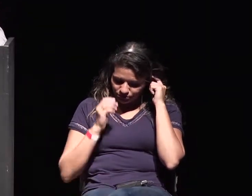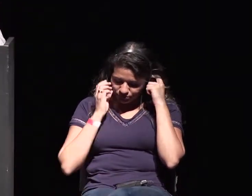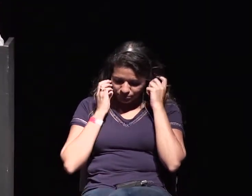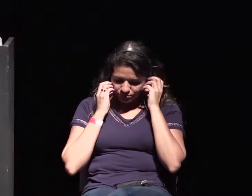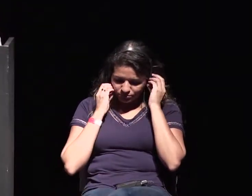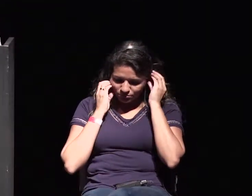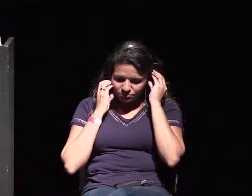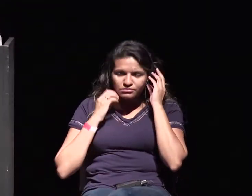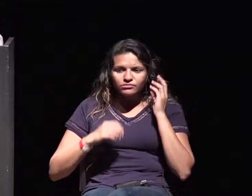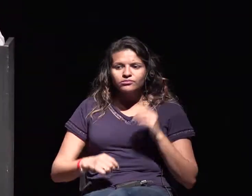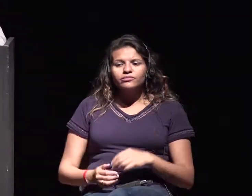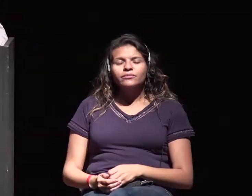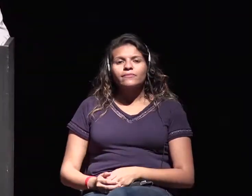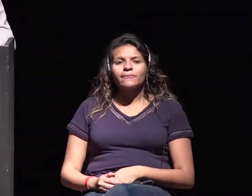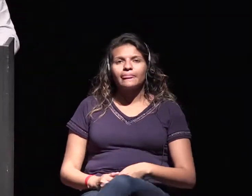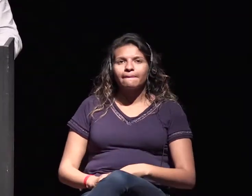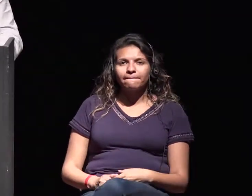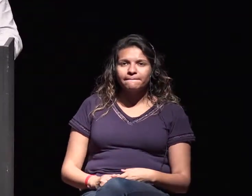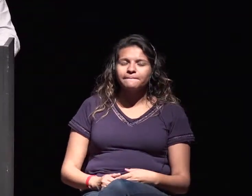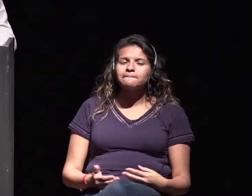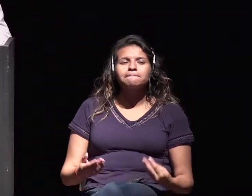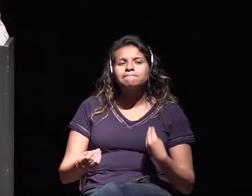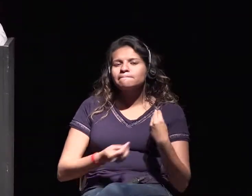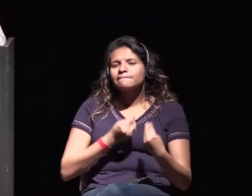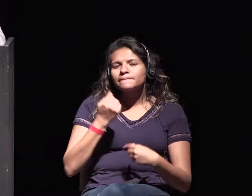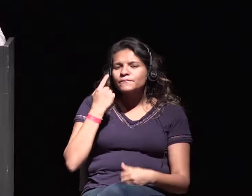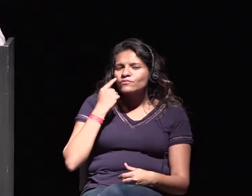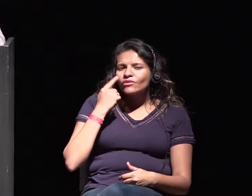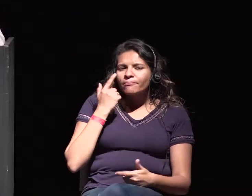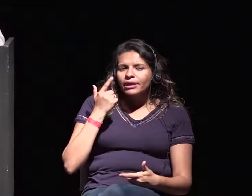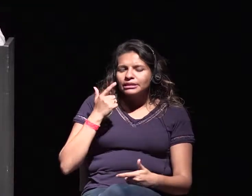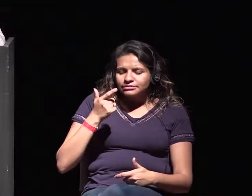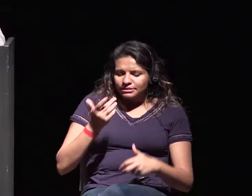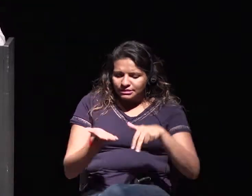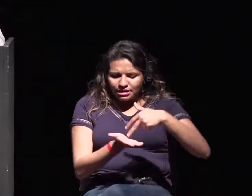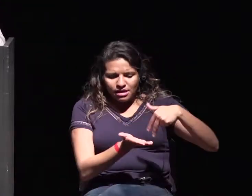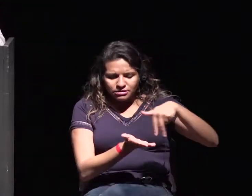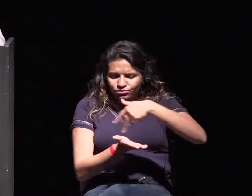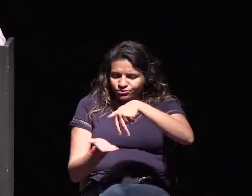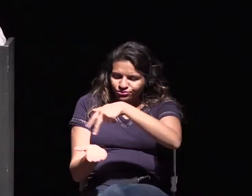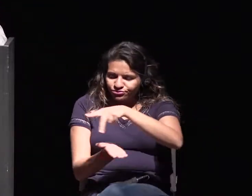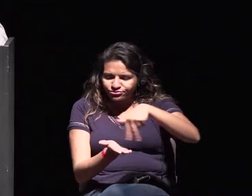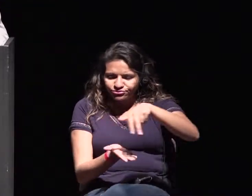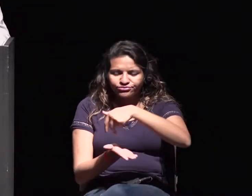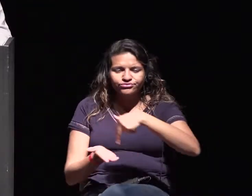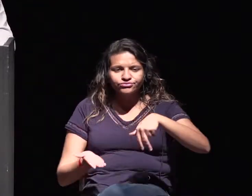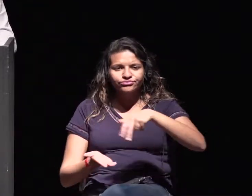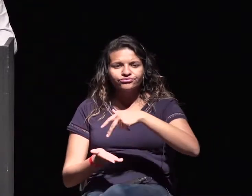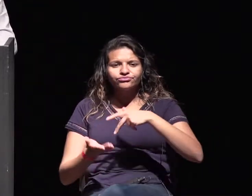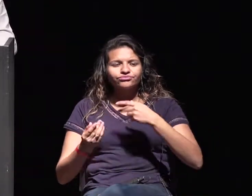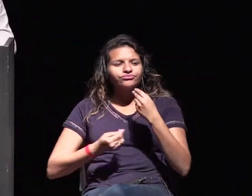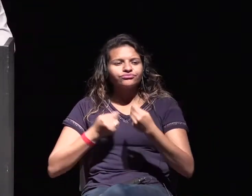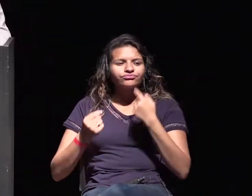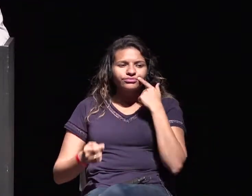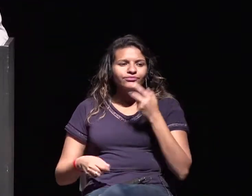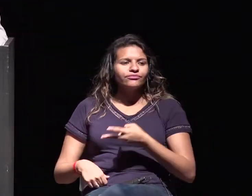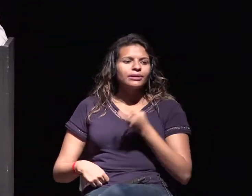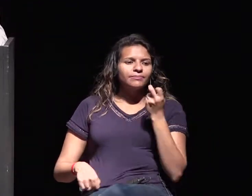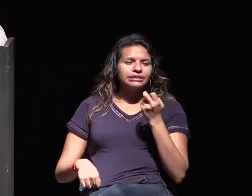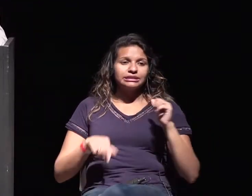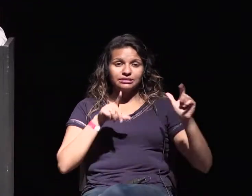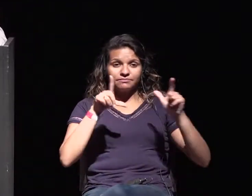is to envisage exhibition making through the prism of choreography, by means of the term that compose an